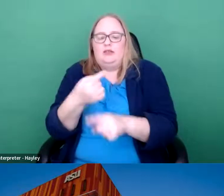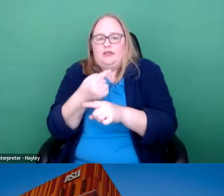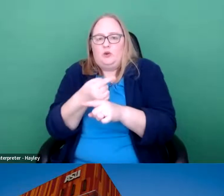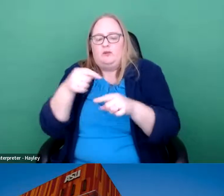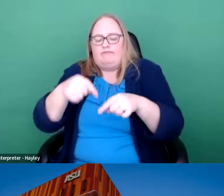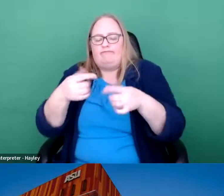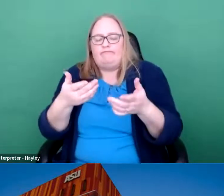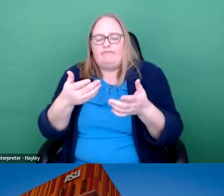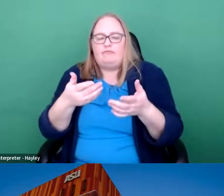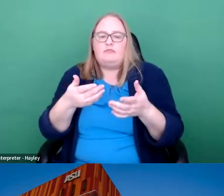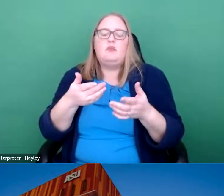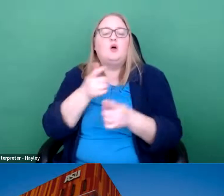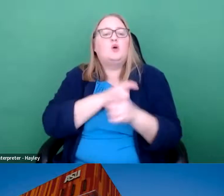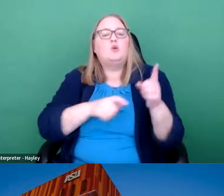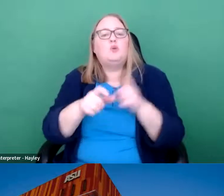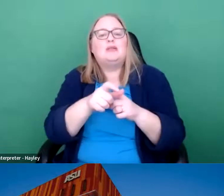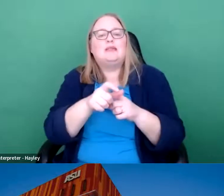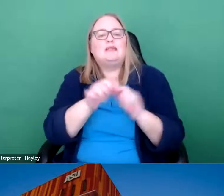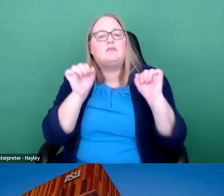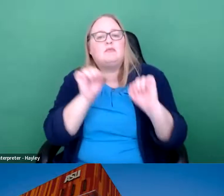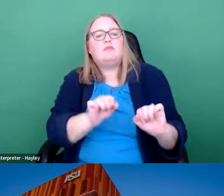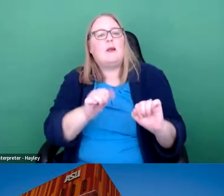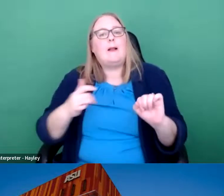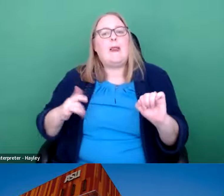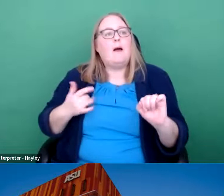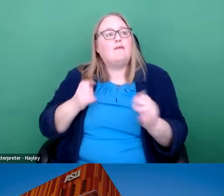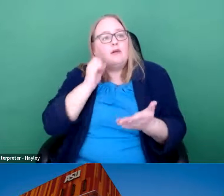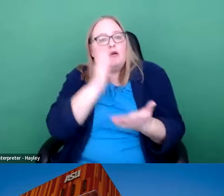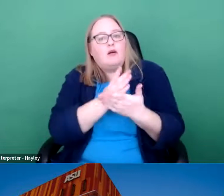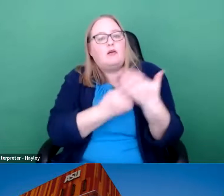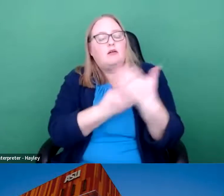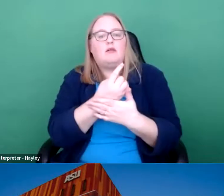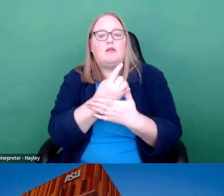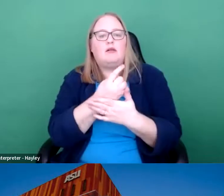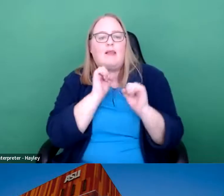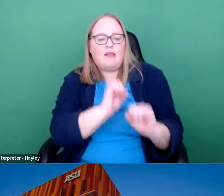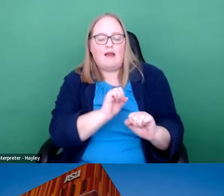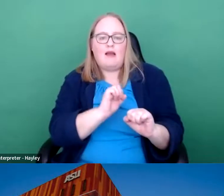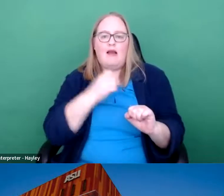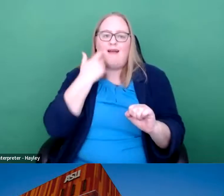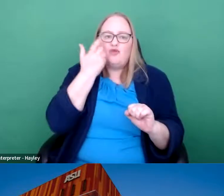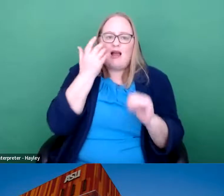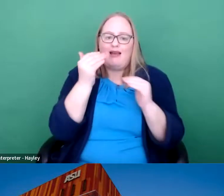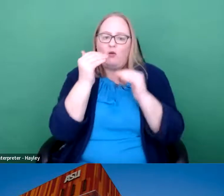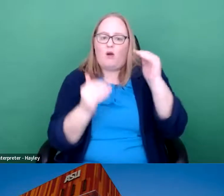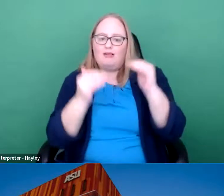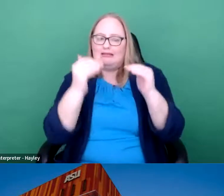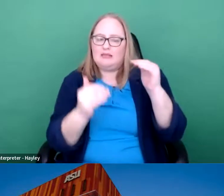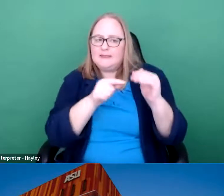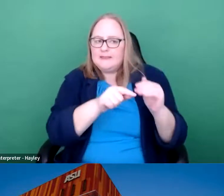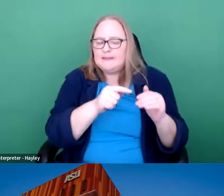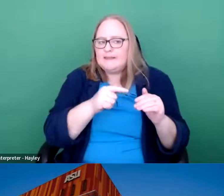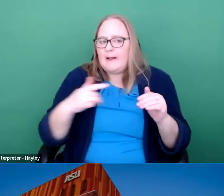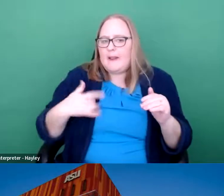these are the communities and the lived reality of inequality and our confrontation and interaction with the digital